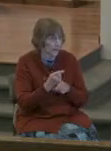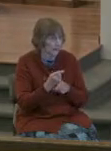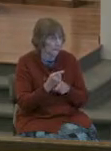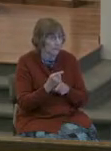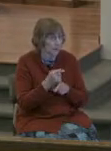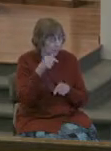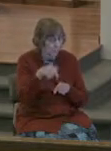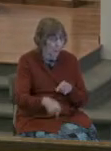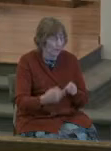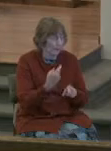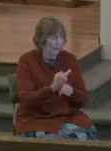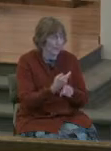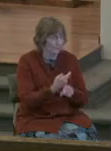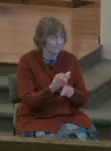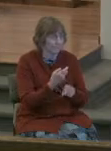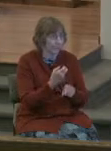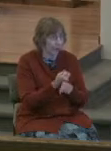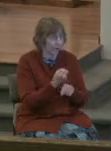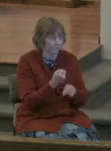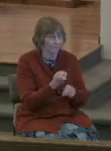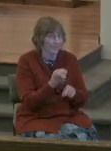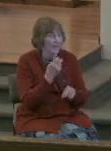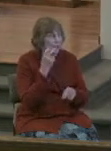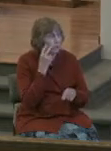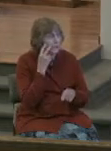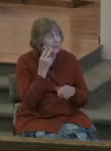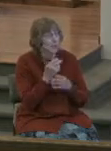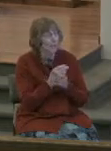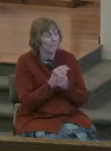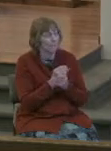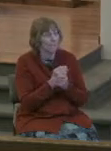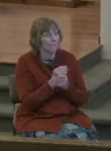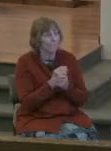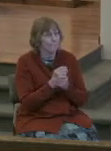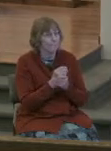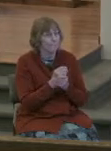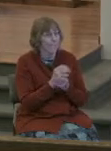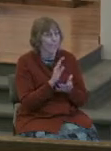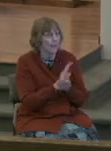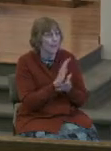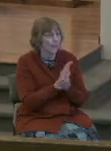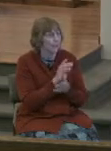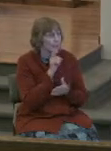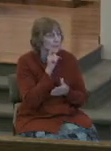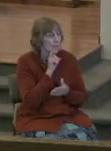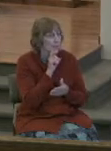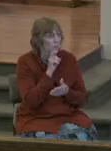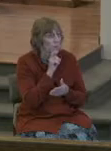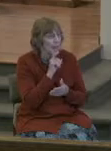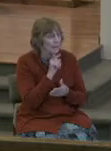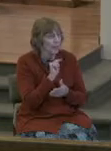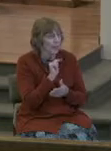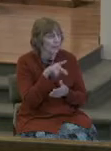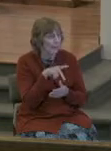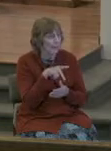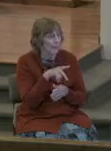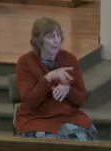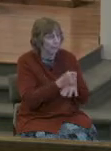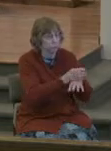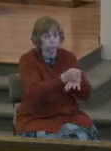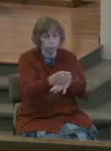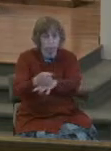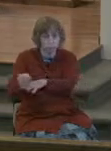dropped like a rock. We've seen paper towels and toilet paper fly off the